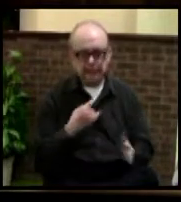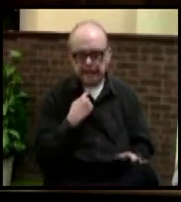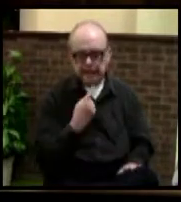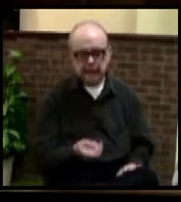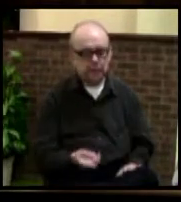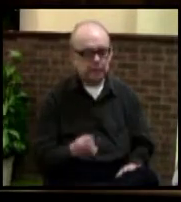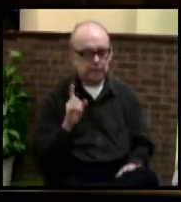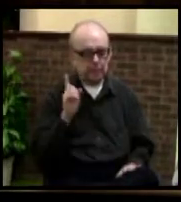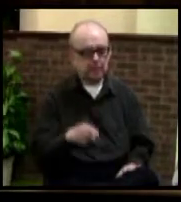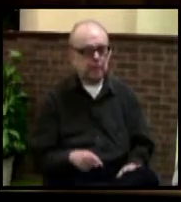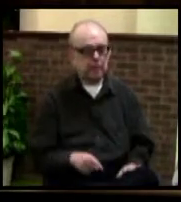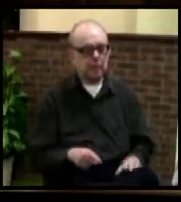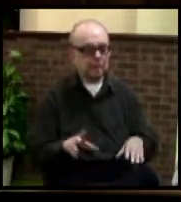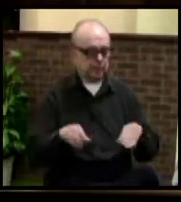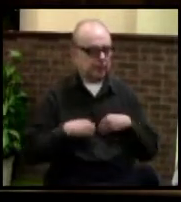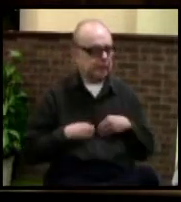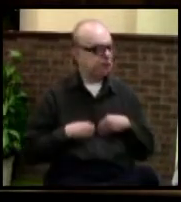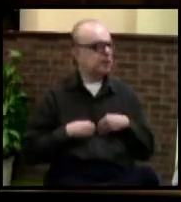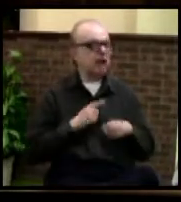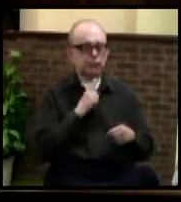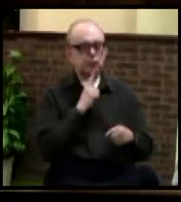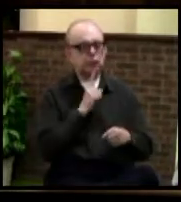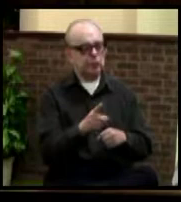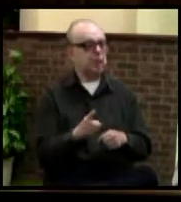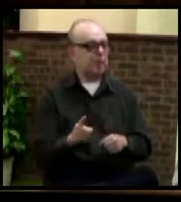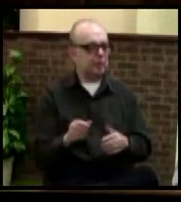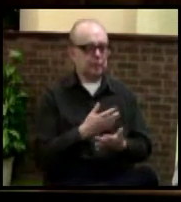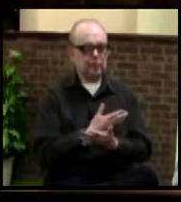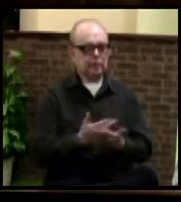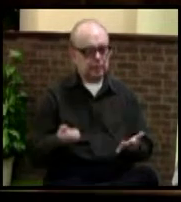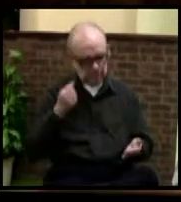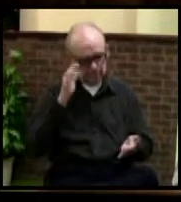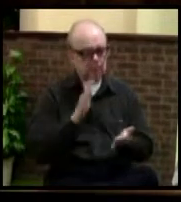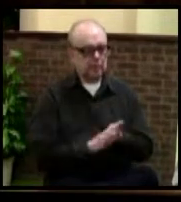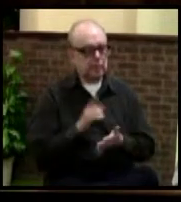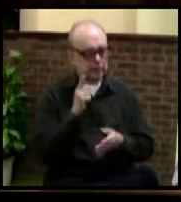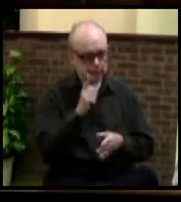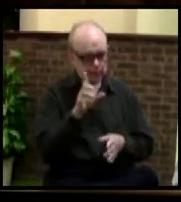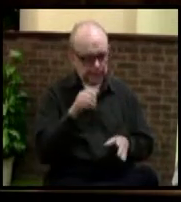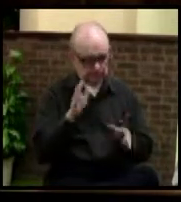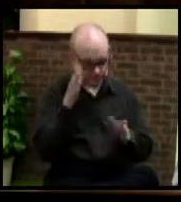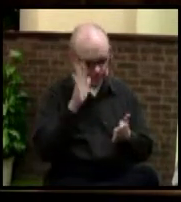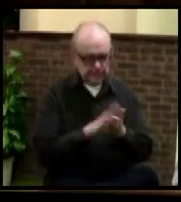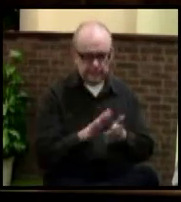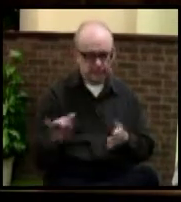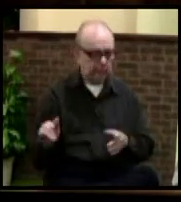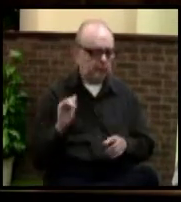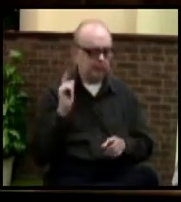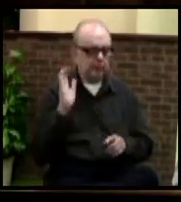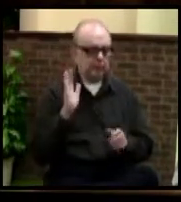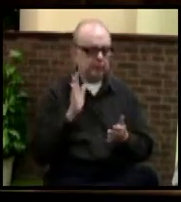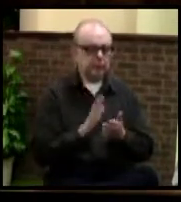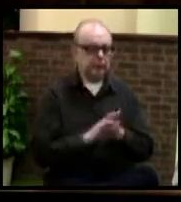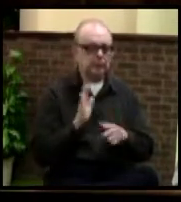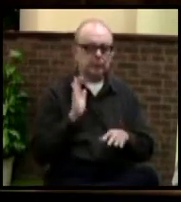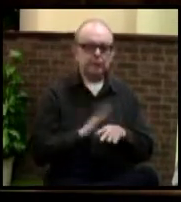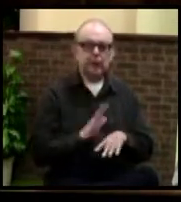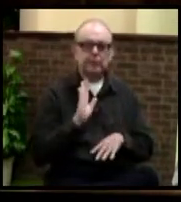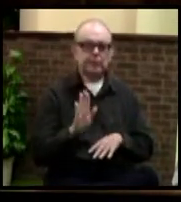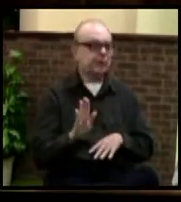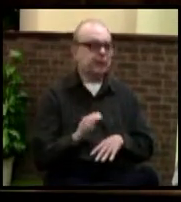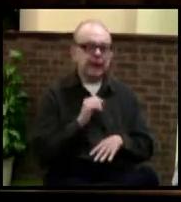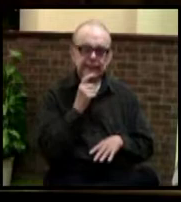Everything that I say, you must take as gospel. Everything I believe, you got to believe. You can't believe on your